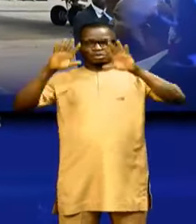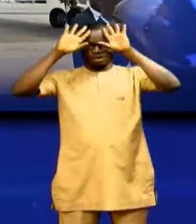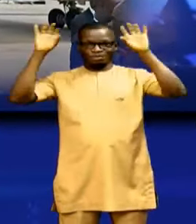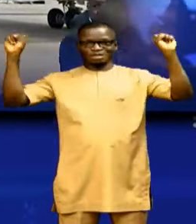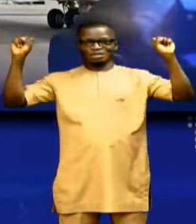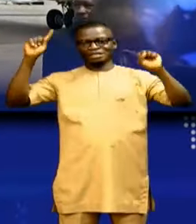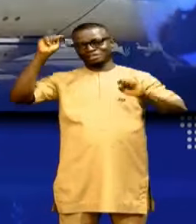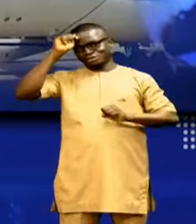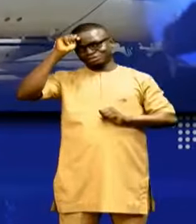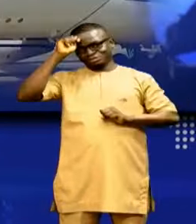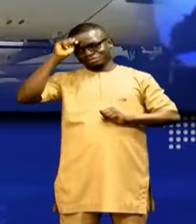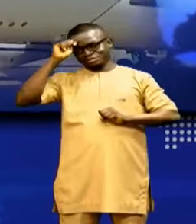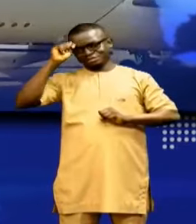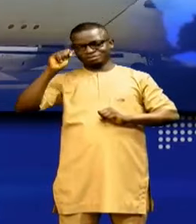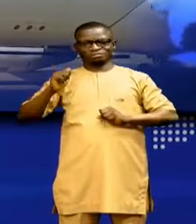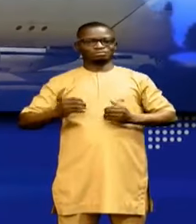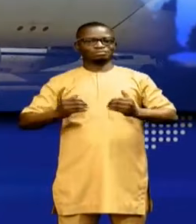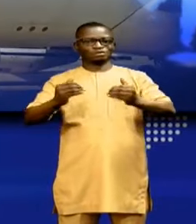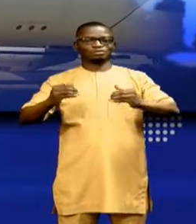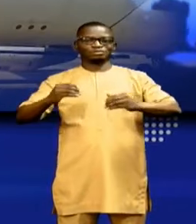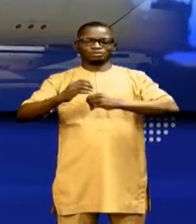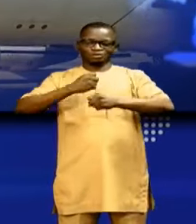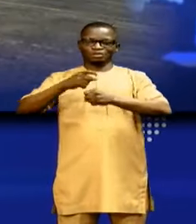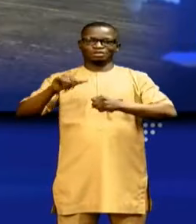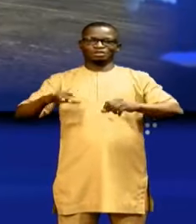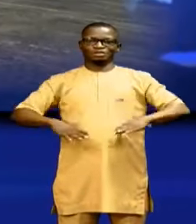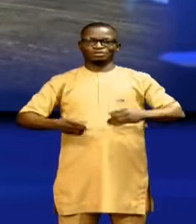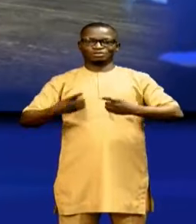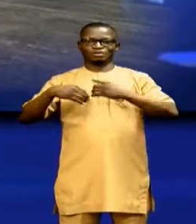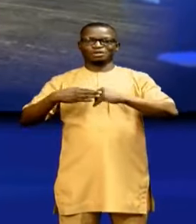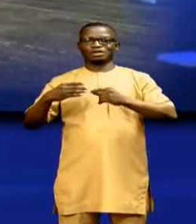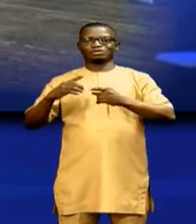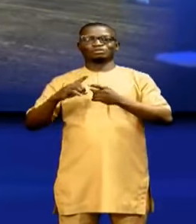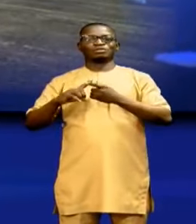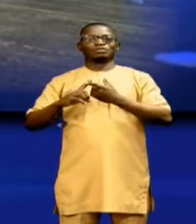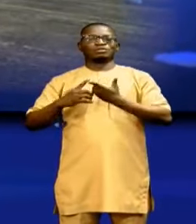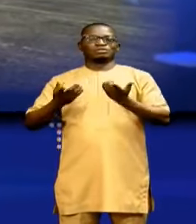President Tinubu goes on annual leave, departs Abuja for the United Kingdom.